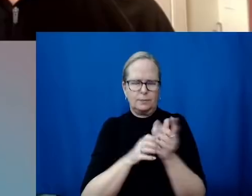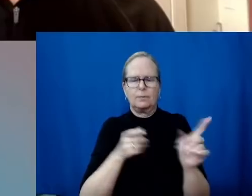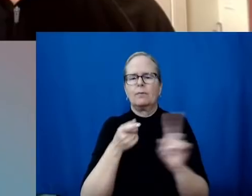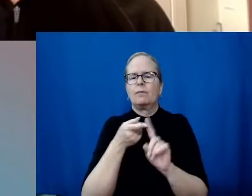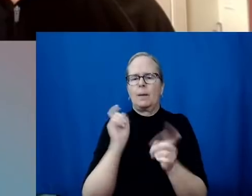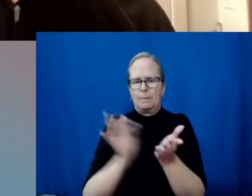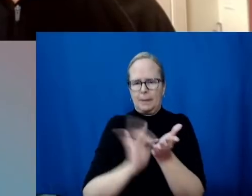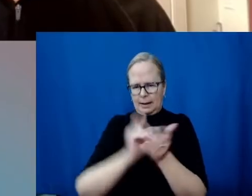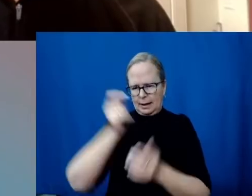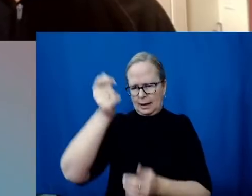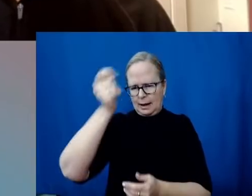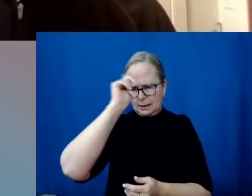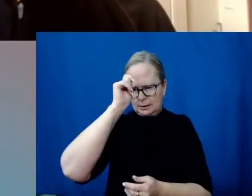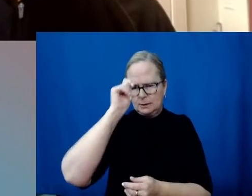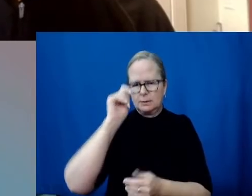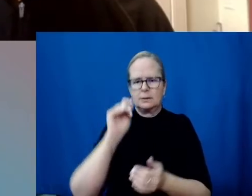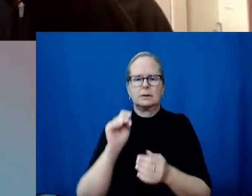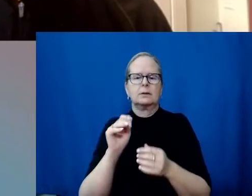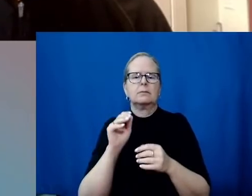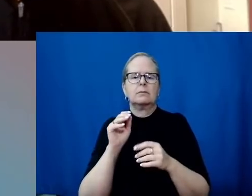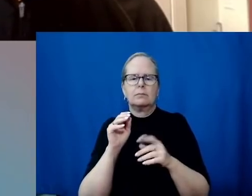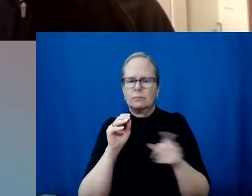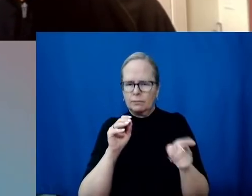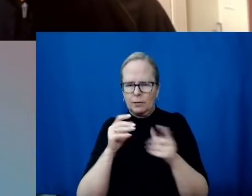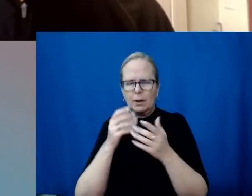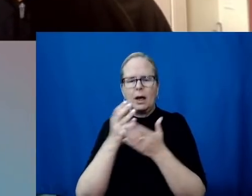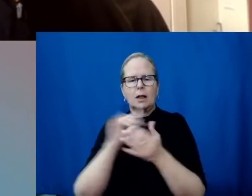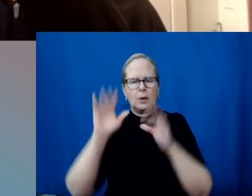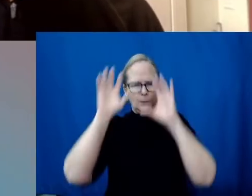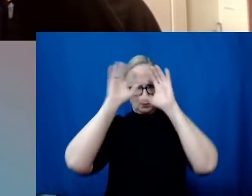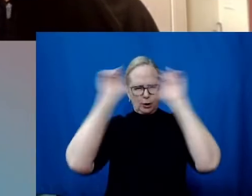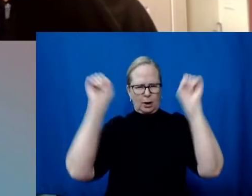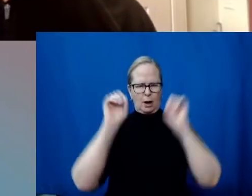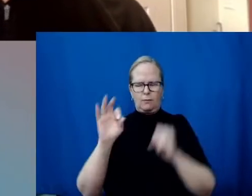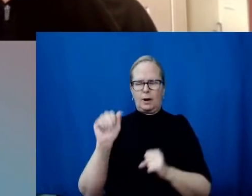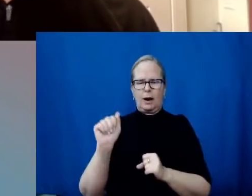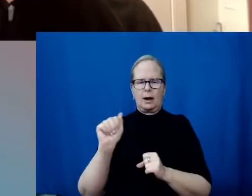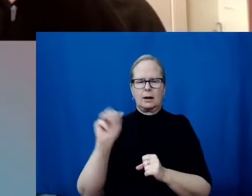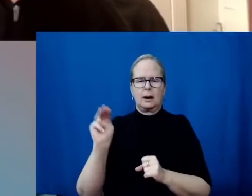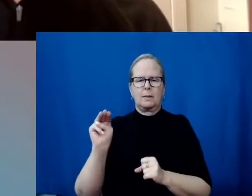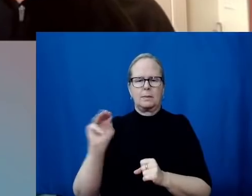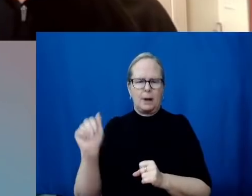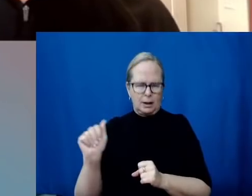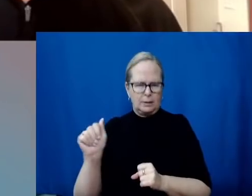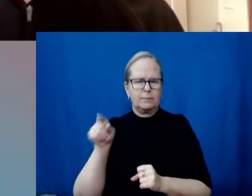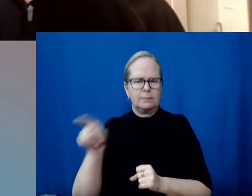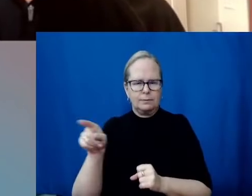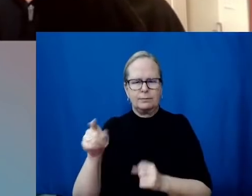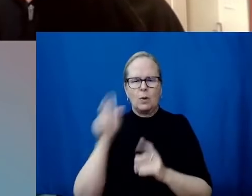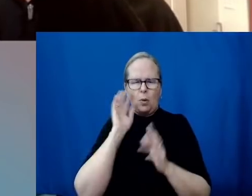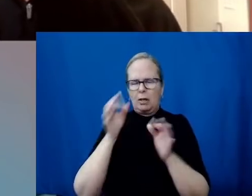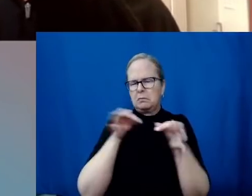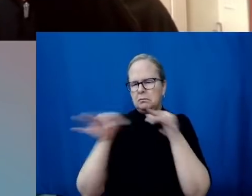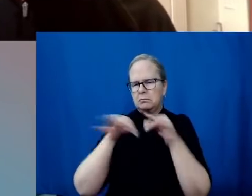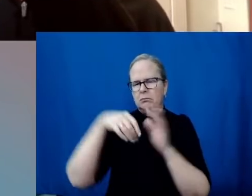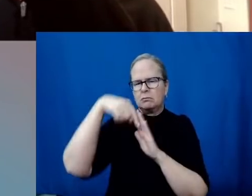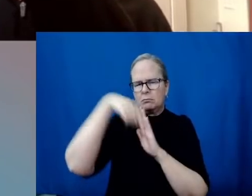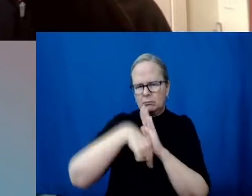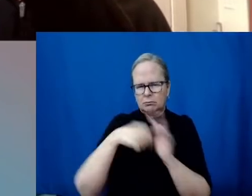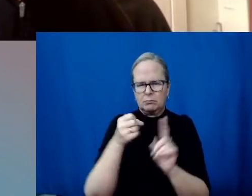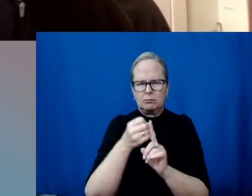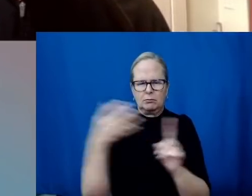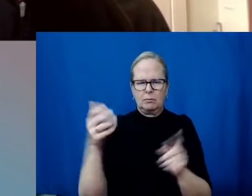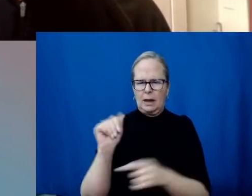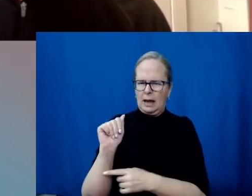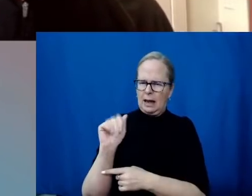as the president of the section of emergency medicine of the AMA, to take us through a more in-depth look at Alberta's